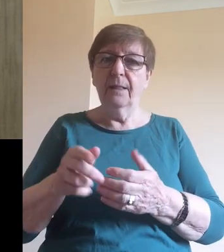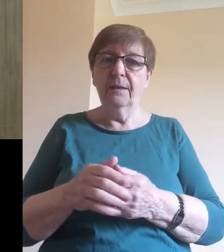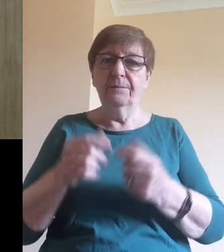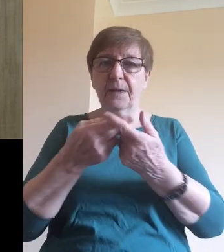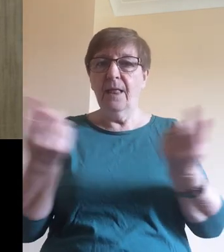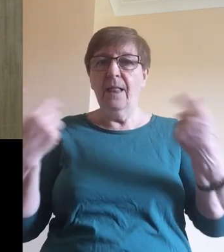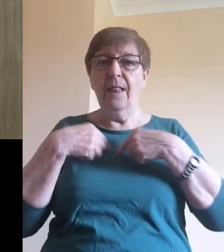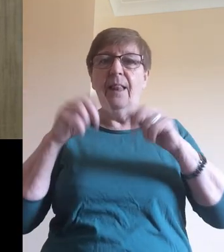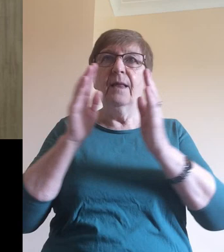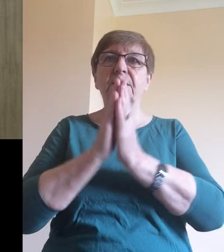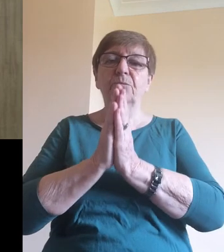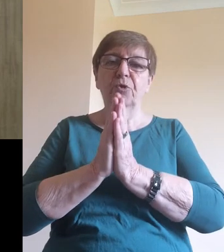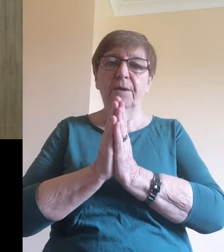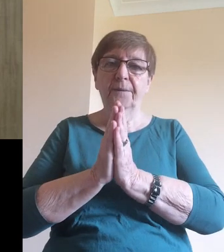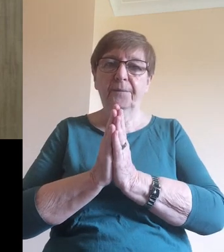Let us pray.